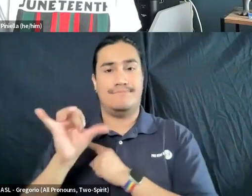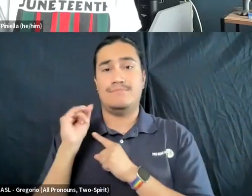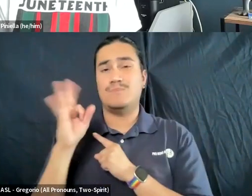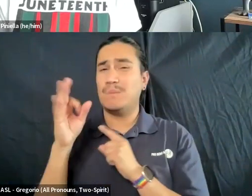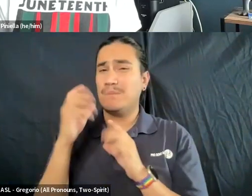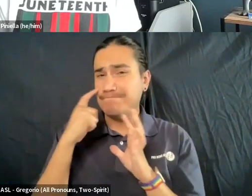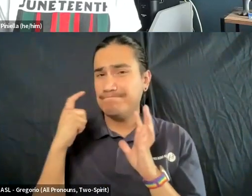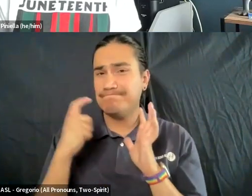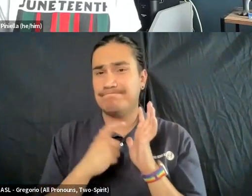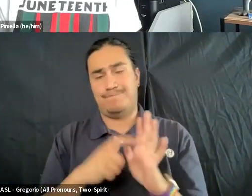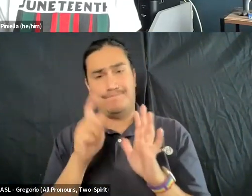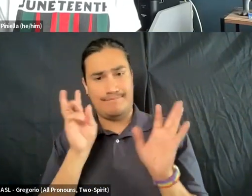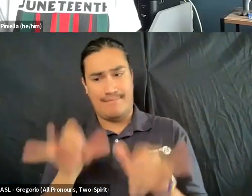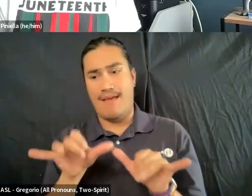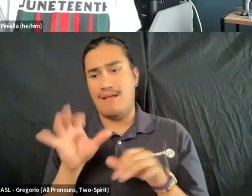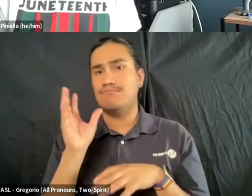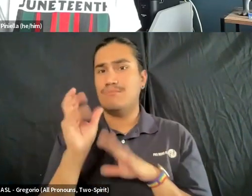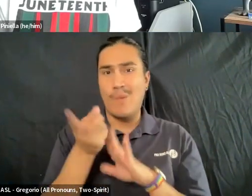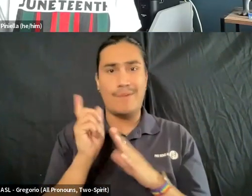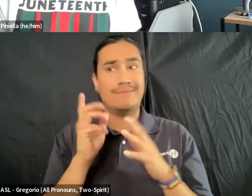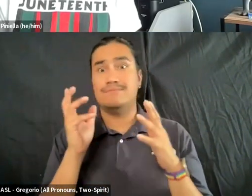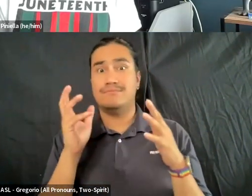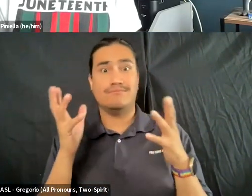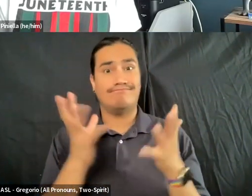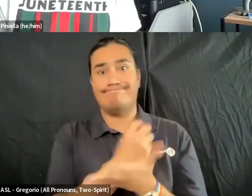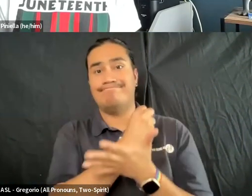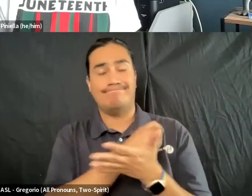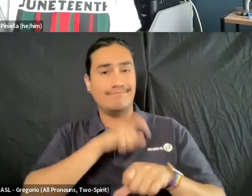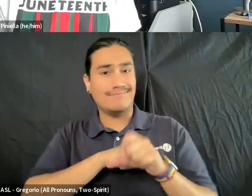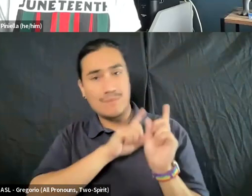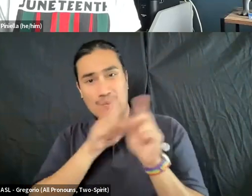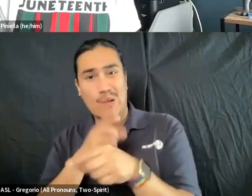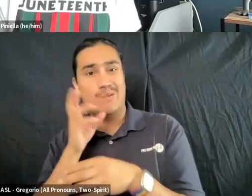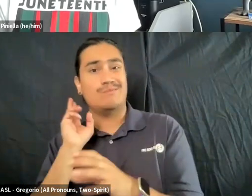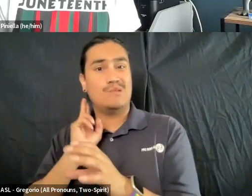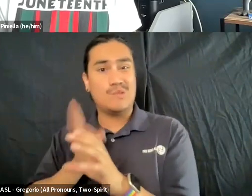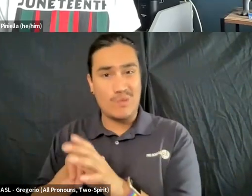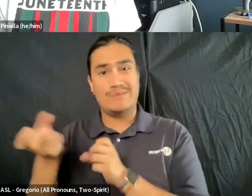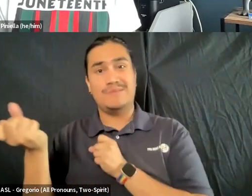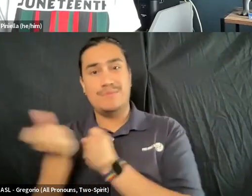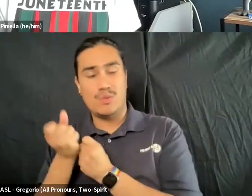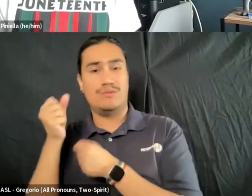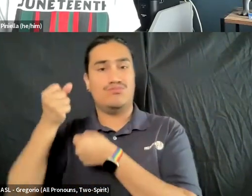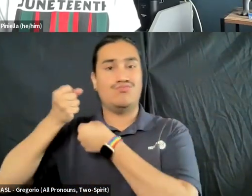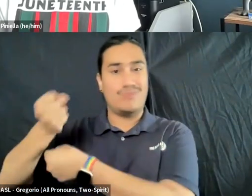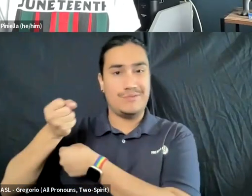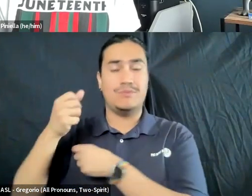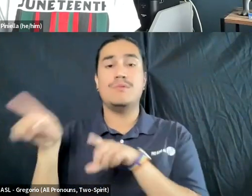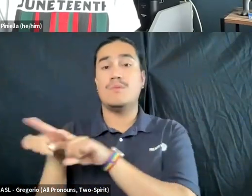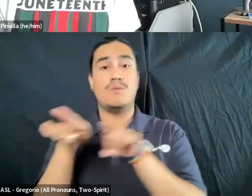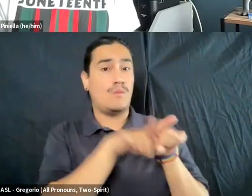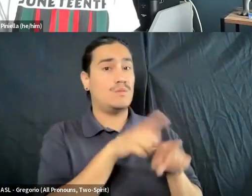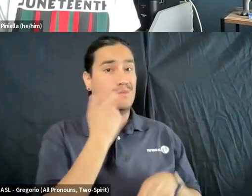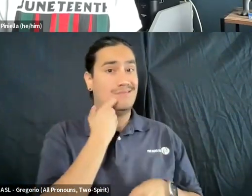moment to head on and join and strike with folks, that would be greatly appreciated. And that the Actors Union has